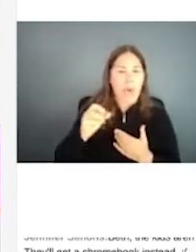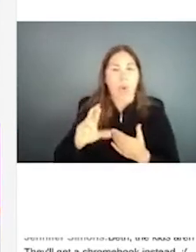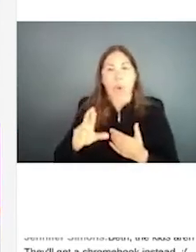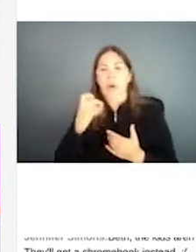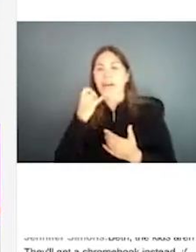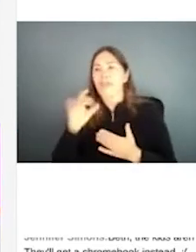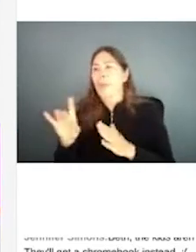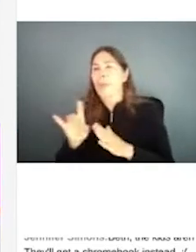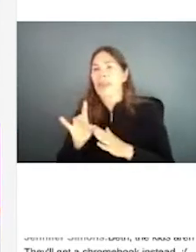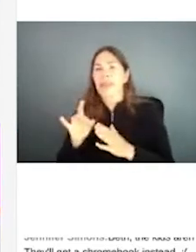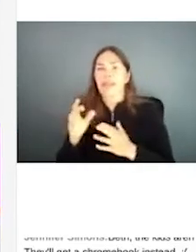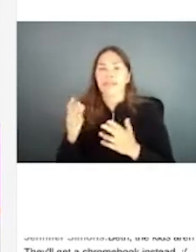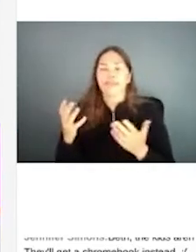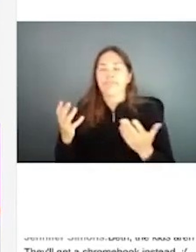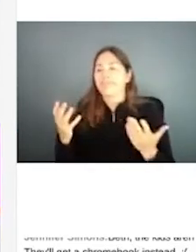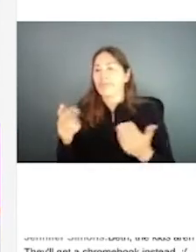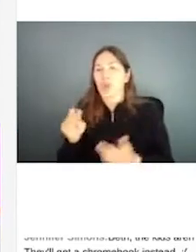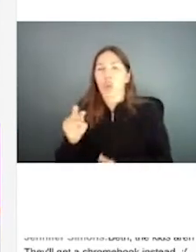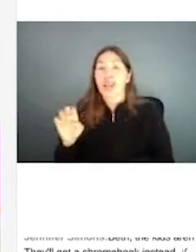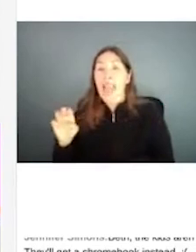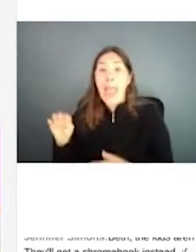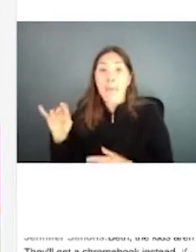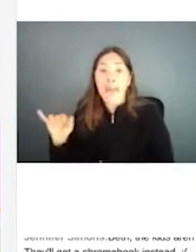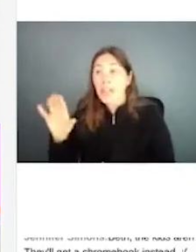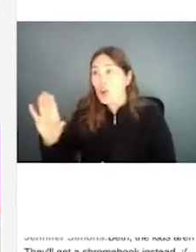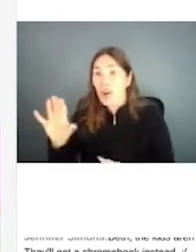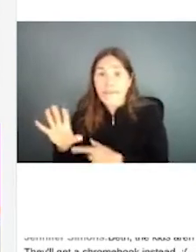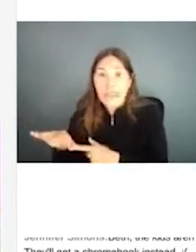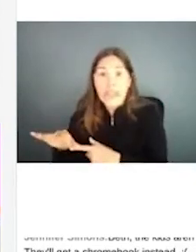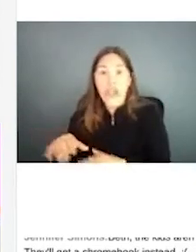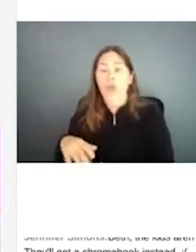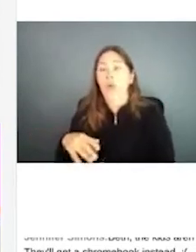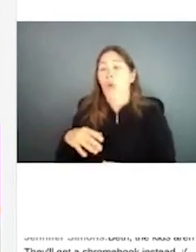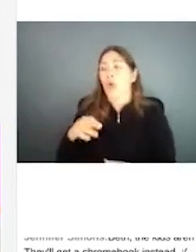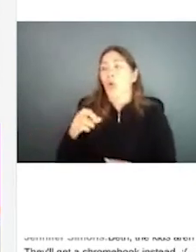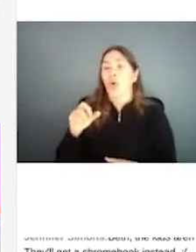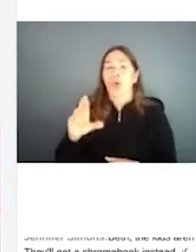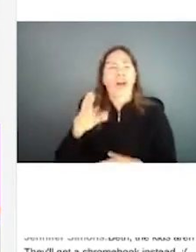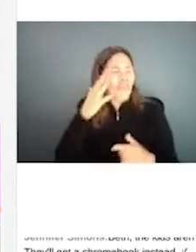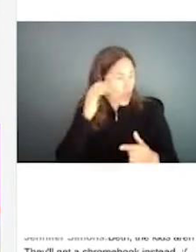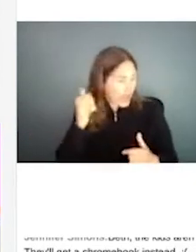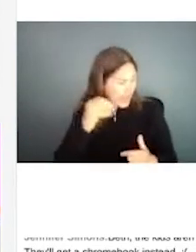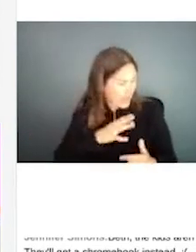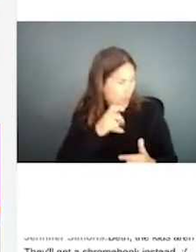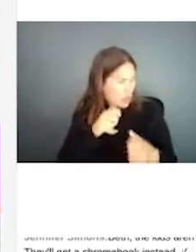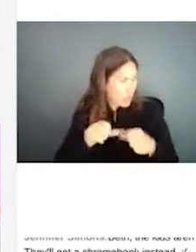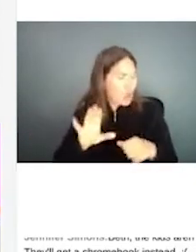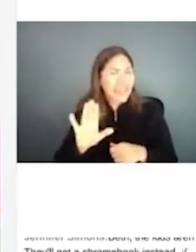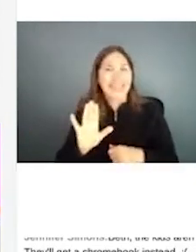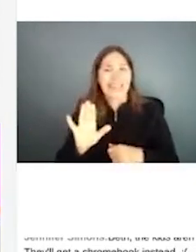choose something like looking at Emily's videos, or forget the other gentleman who posted his YouTube